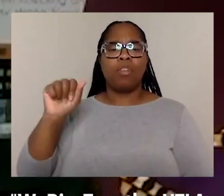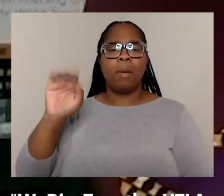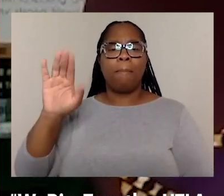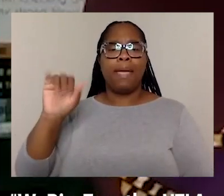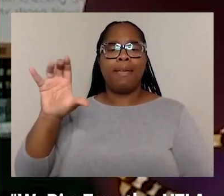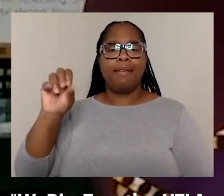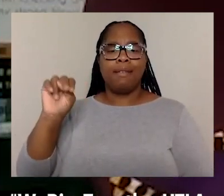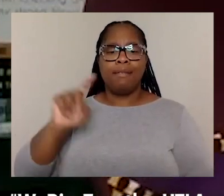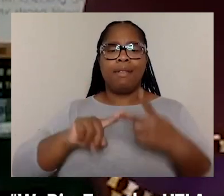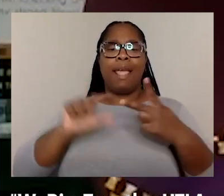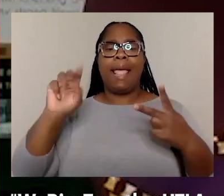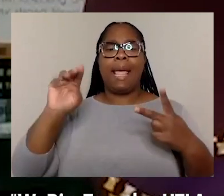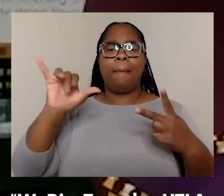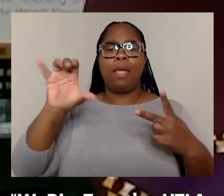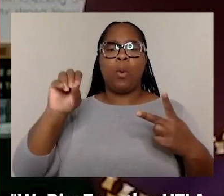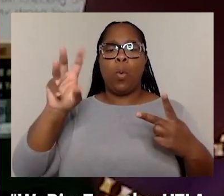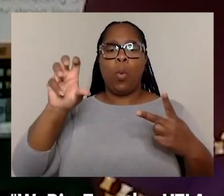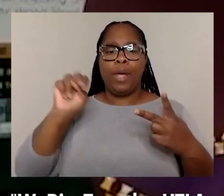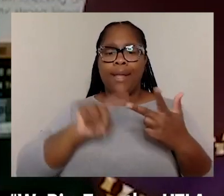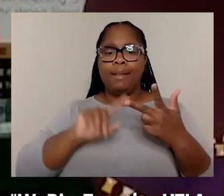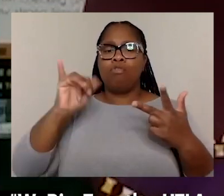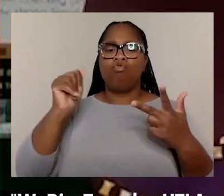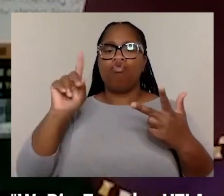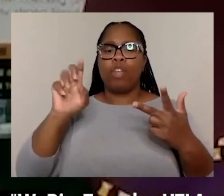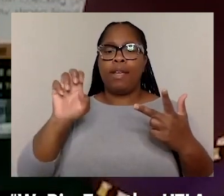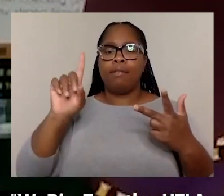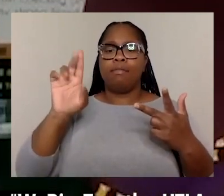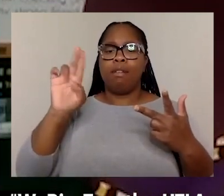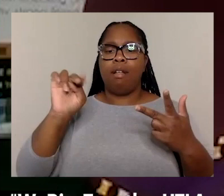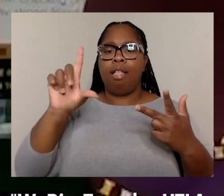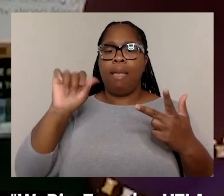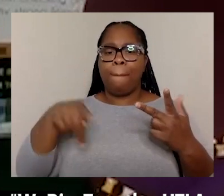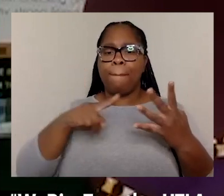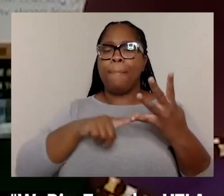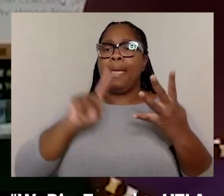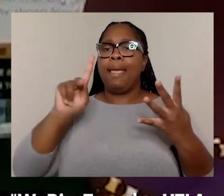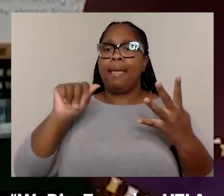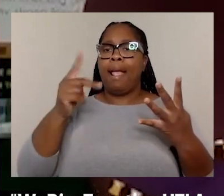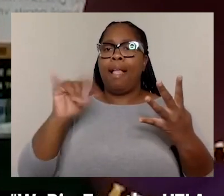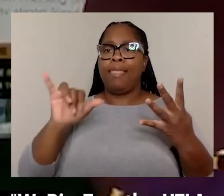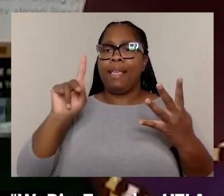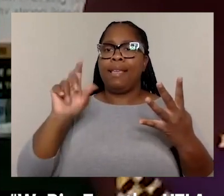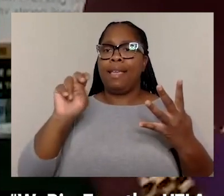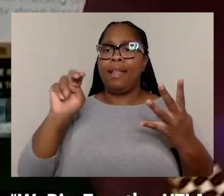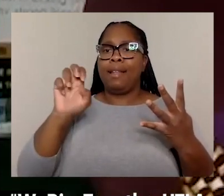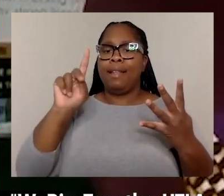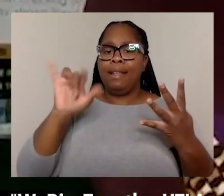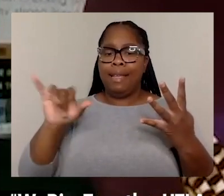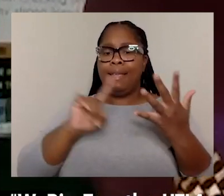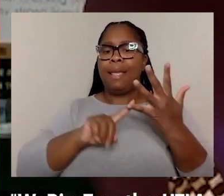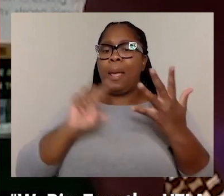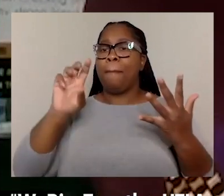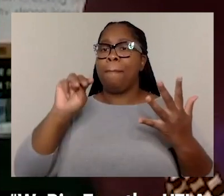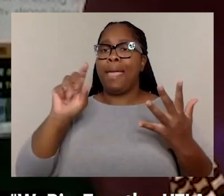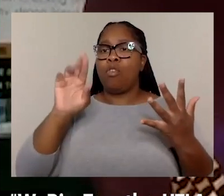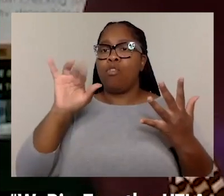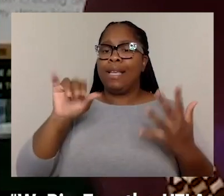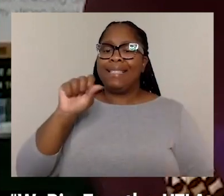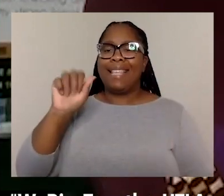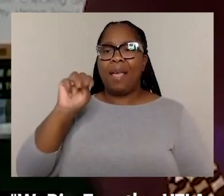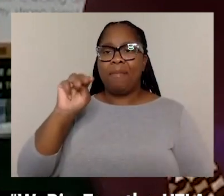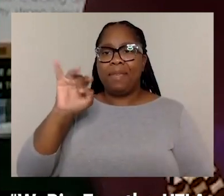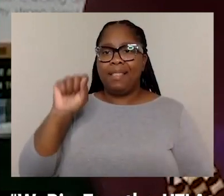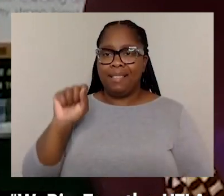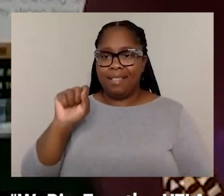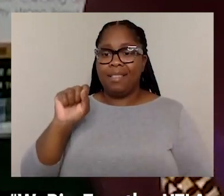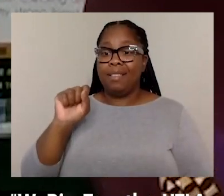Owen, Jade Dunlap, Kathy Kennedy, and Mary Sammies. North Area's